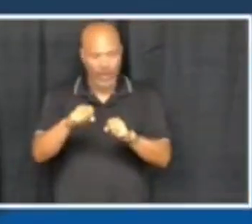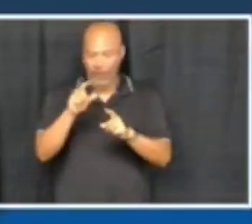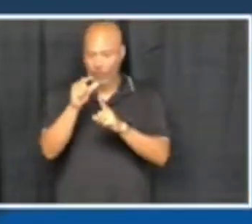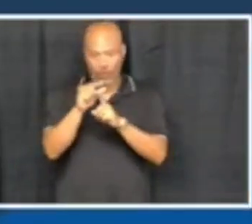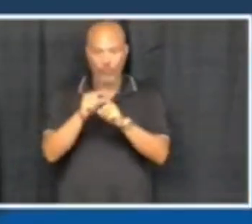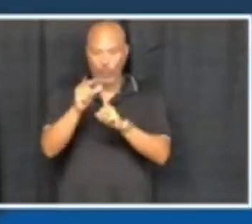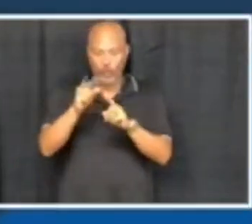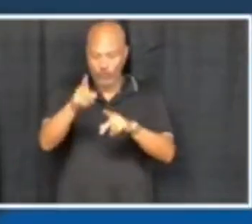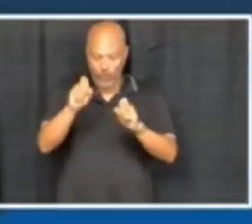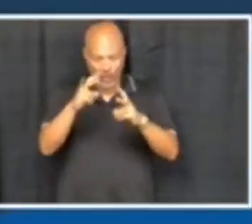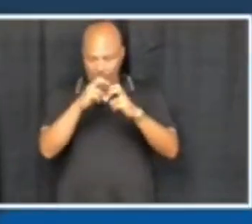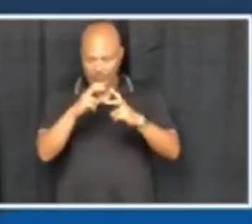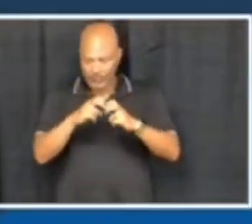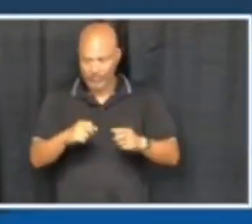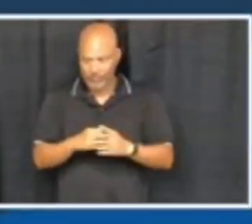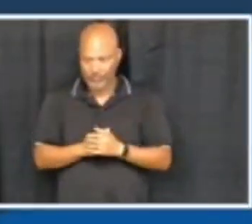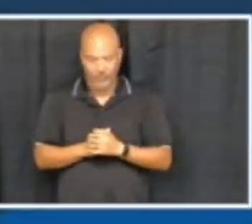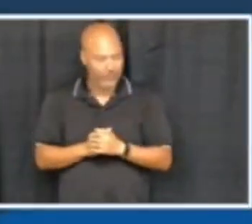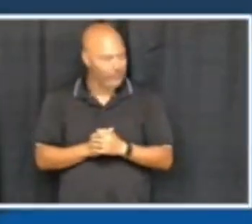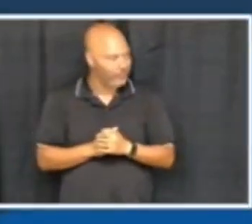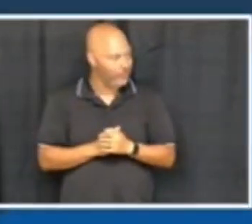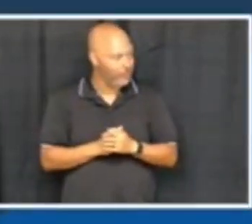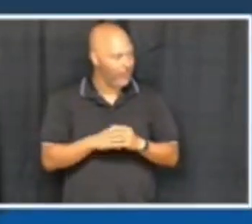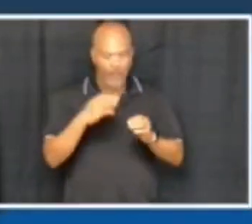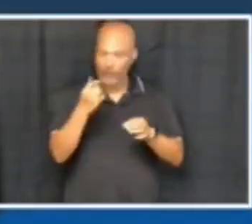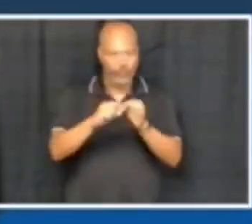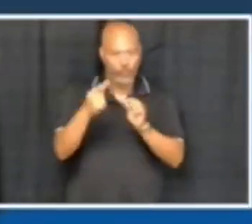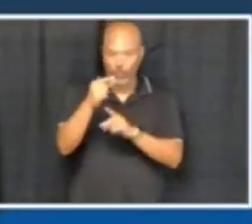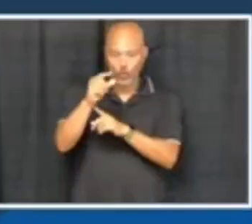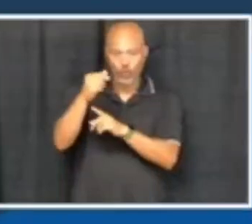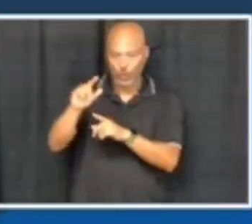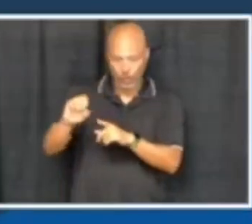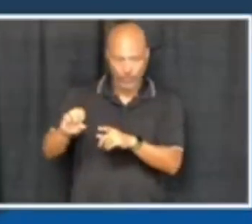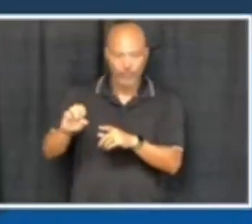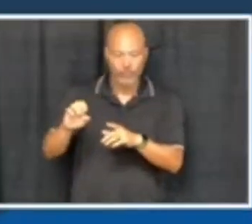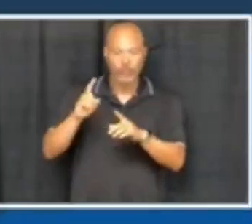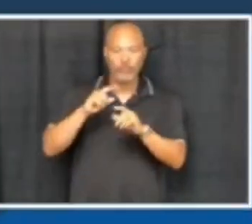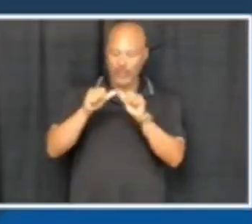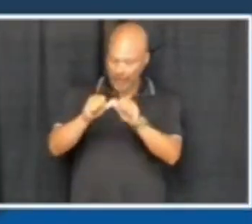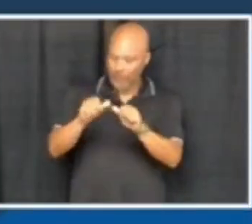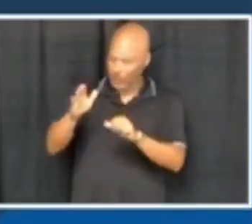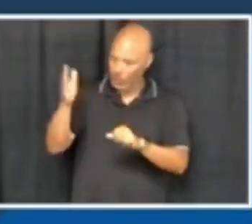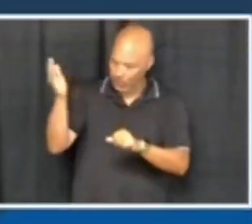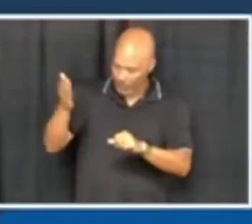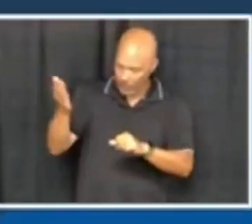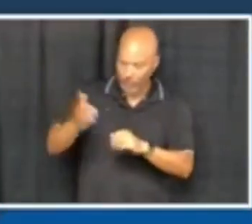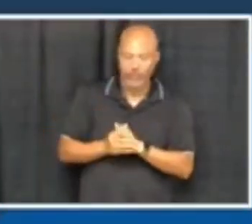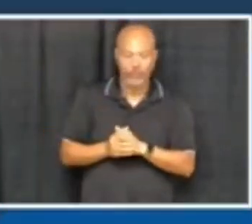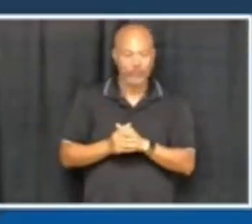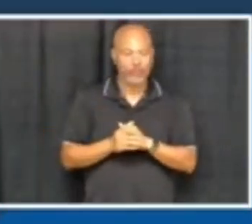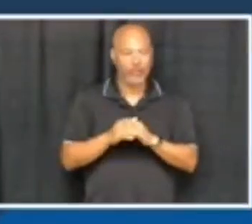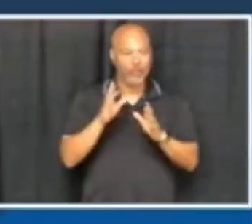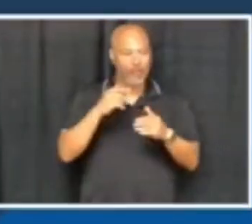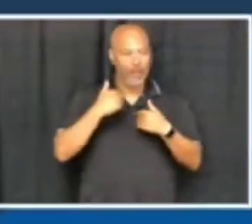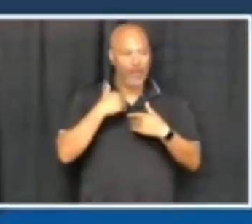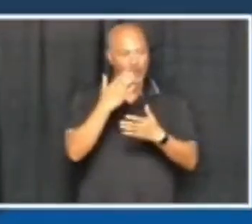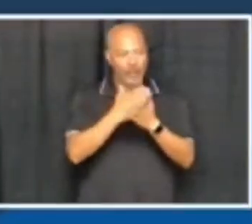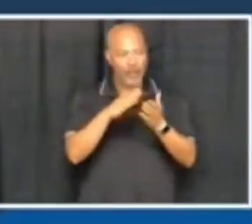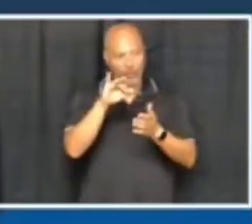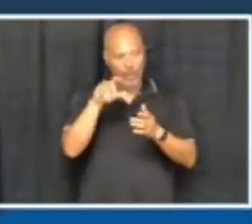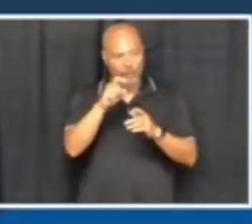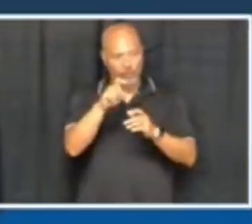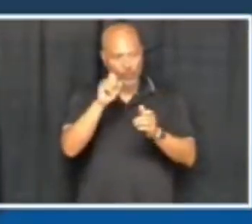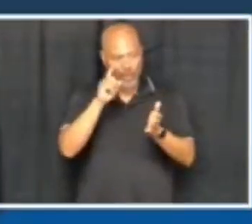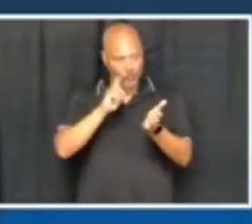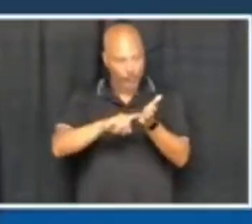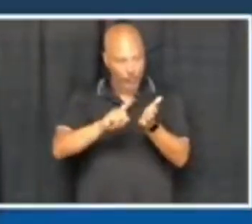by word. Yeah, just Google it. No, Google. hang on. Continue on Okay. with your so we've got presentation. some bills up there that anyone can